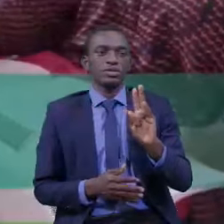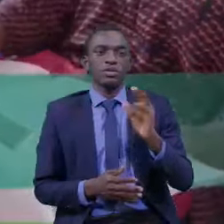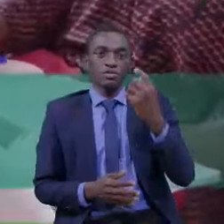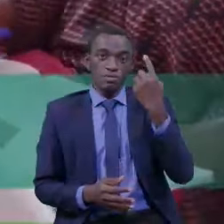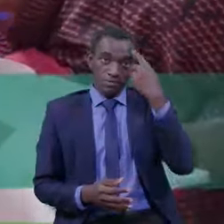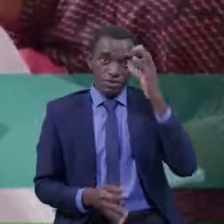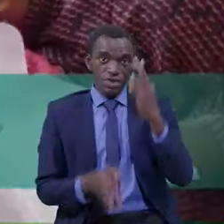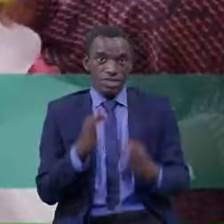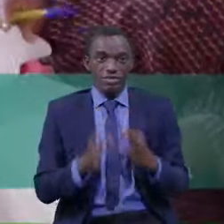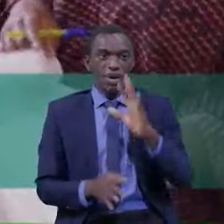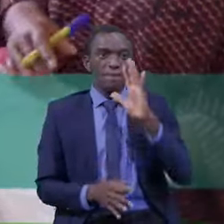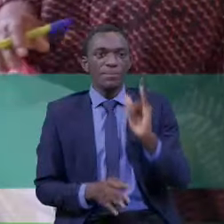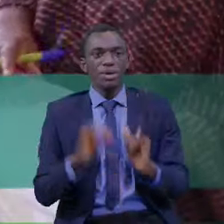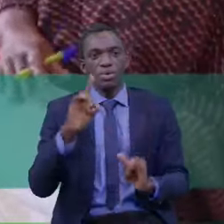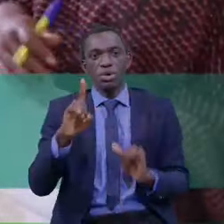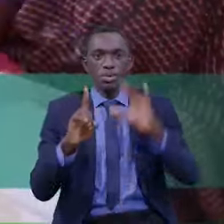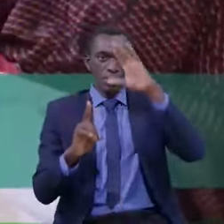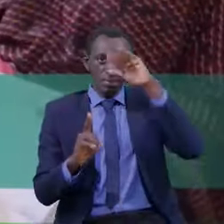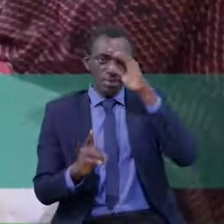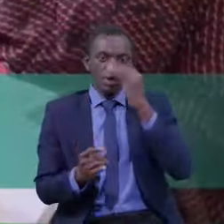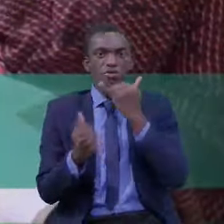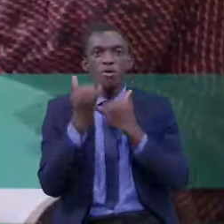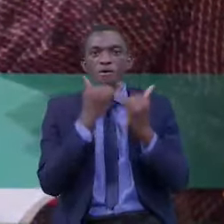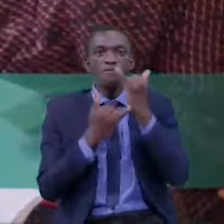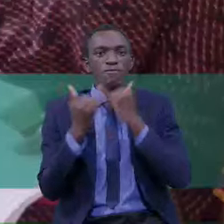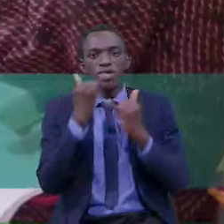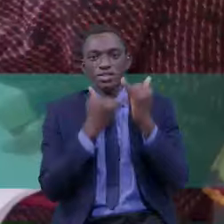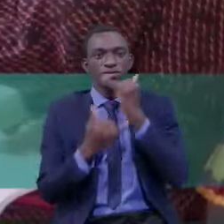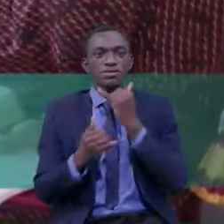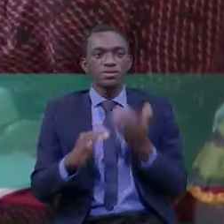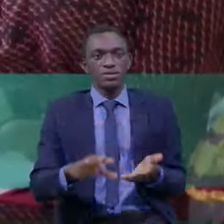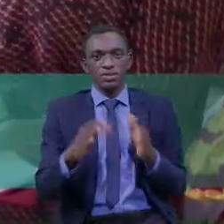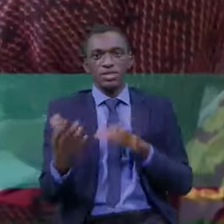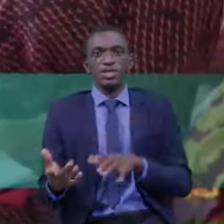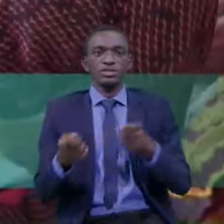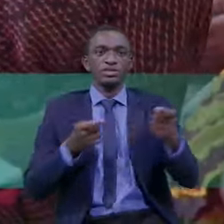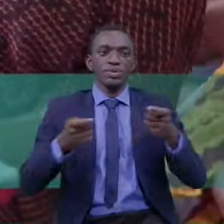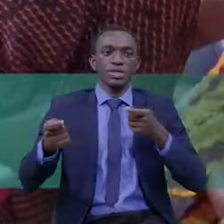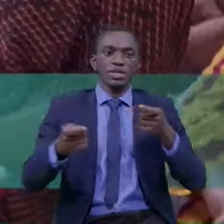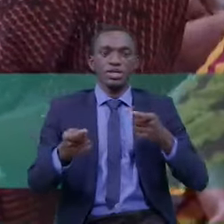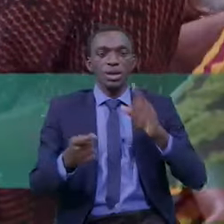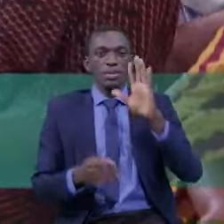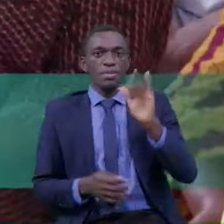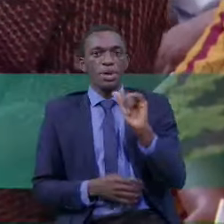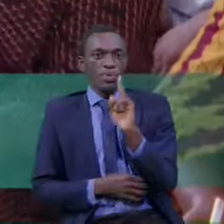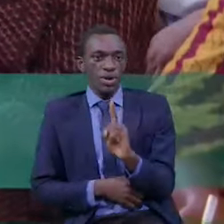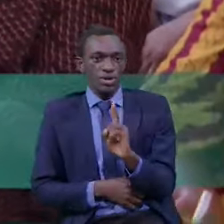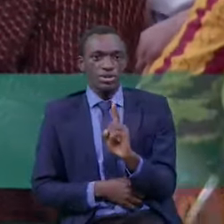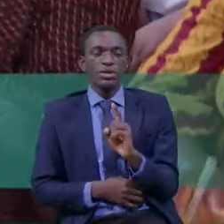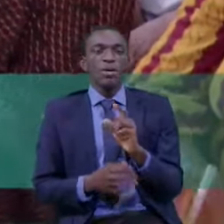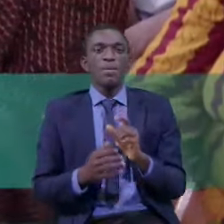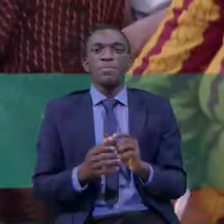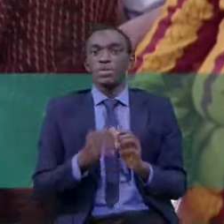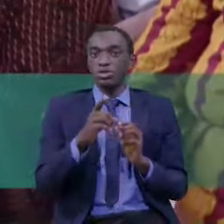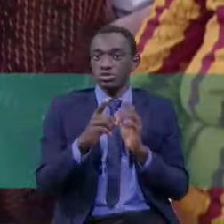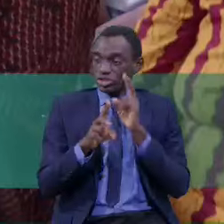for if by one man's offense death reigned by one. It's talking about